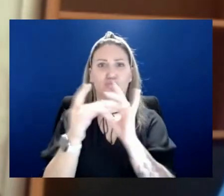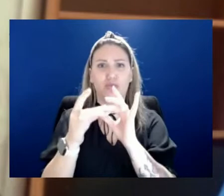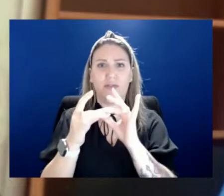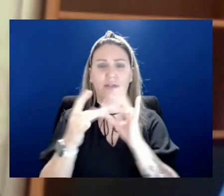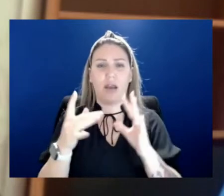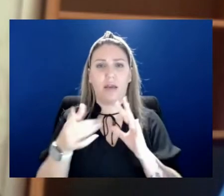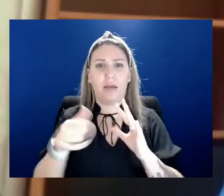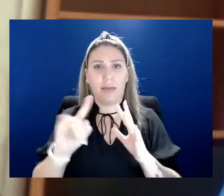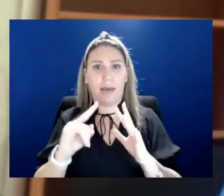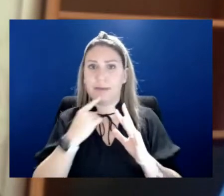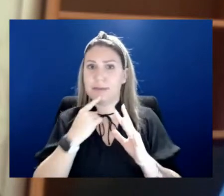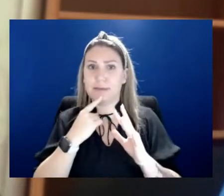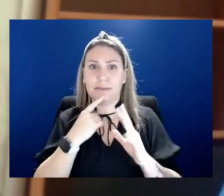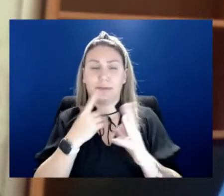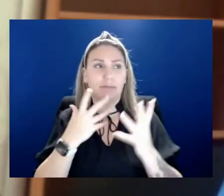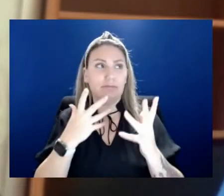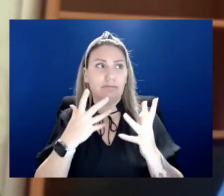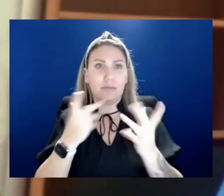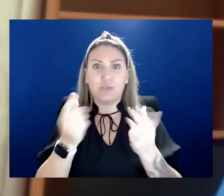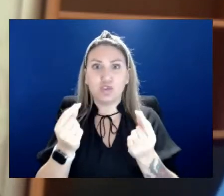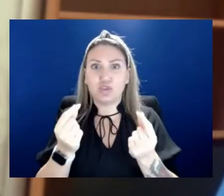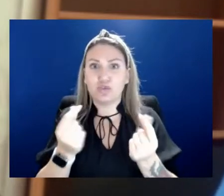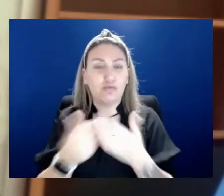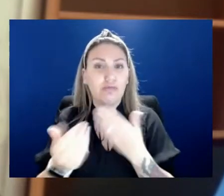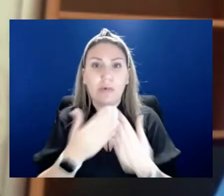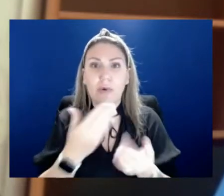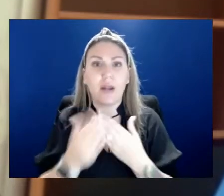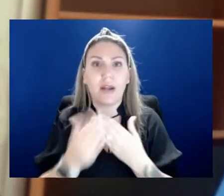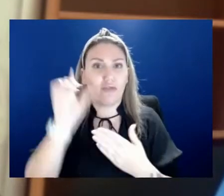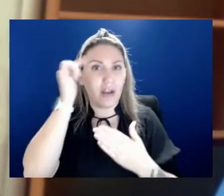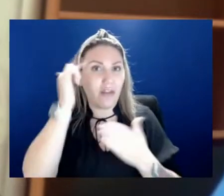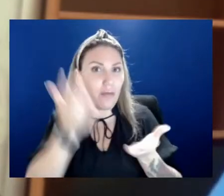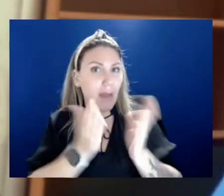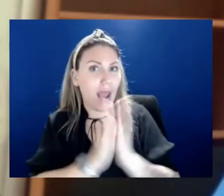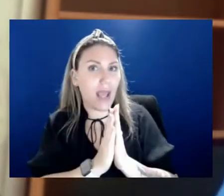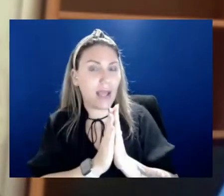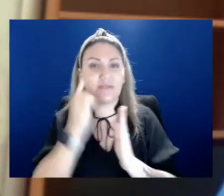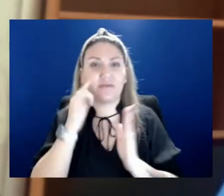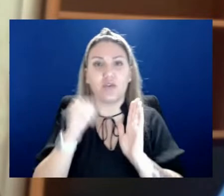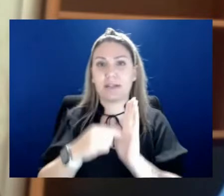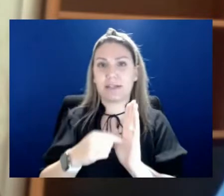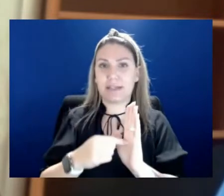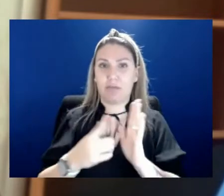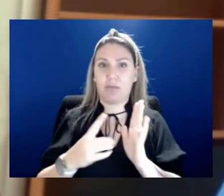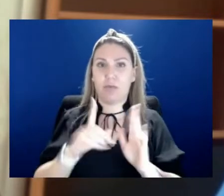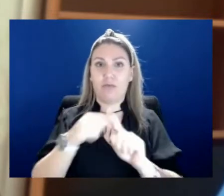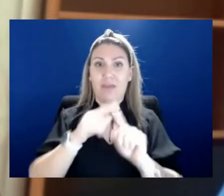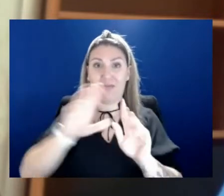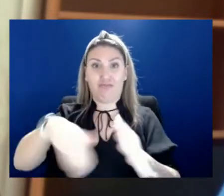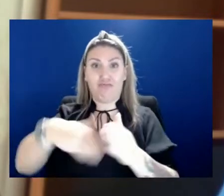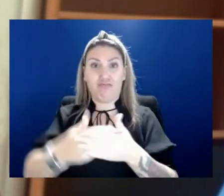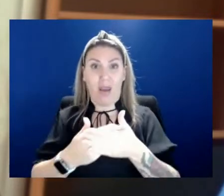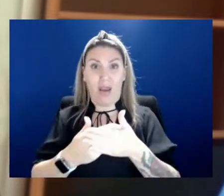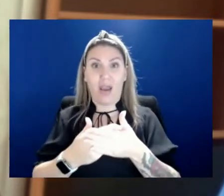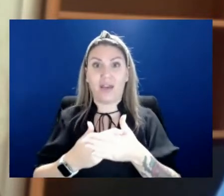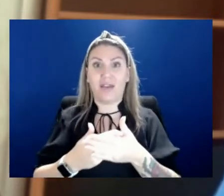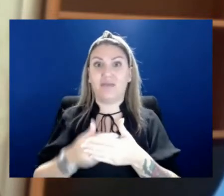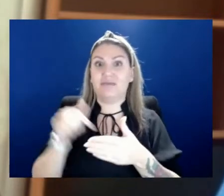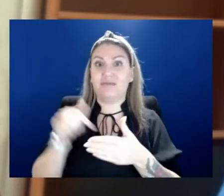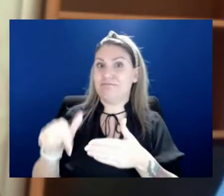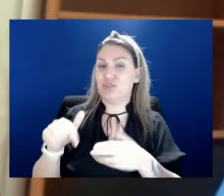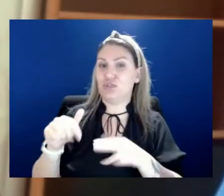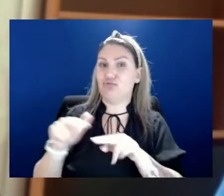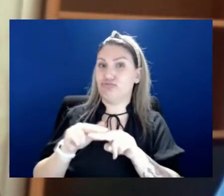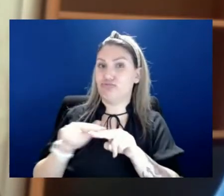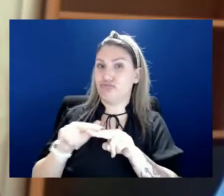government encourages or asks them to do. For instance, when we arrived into the train station, and